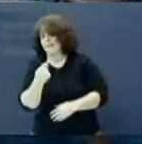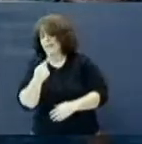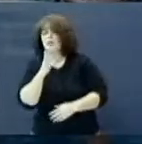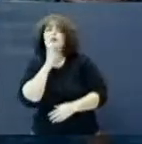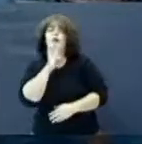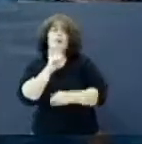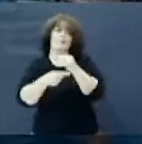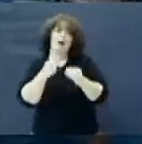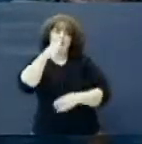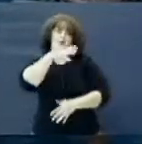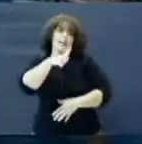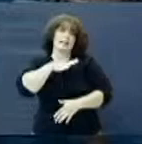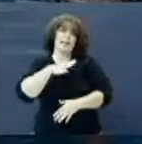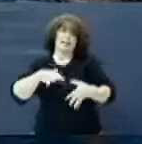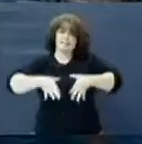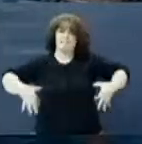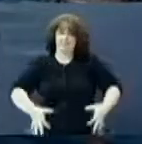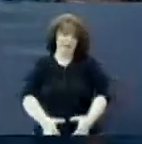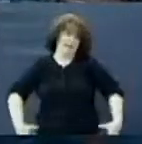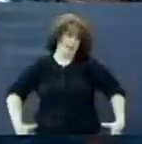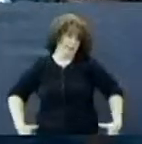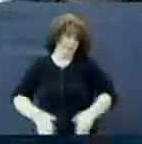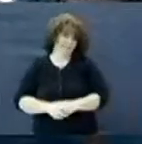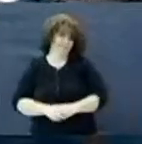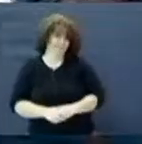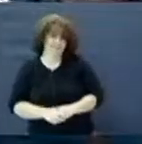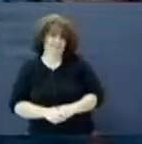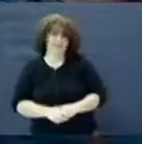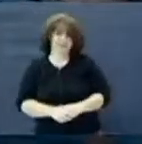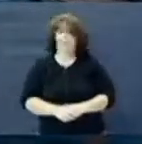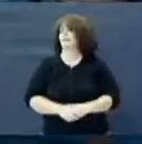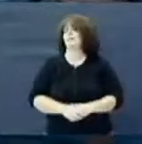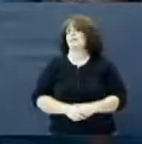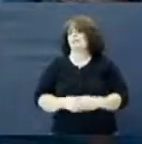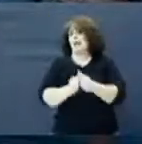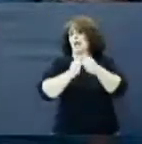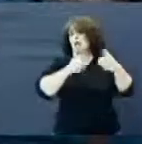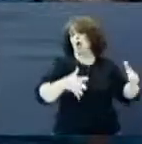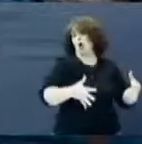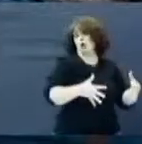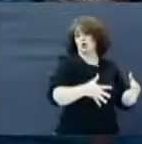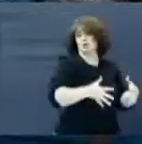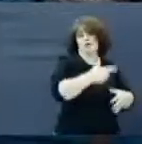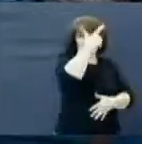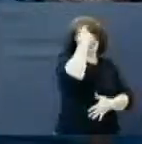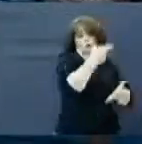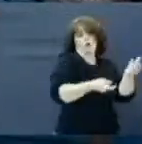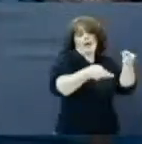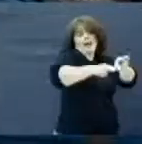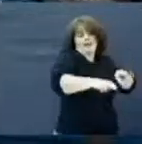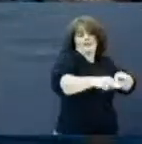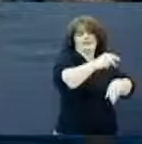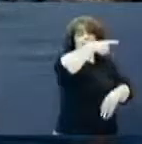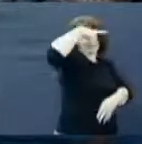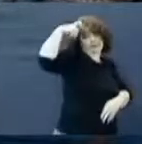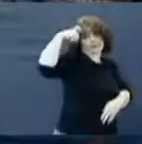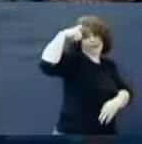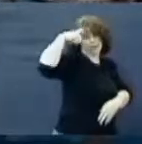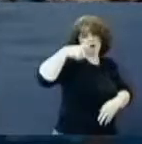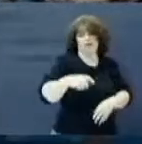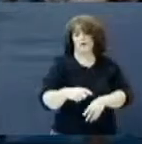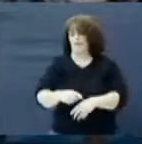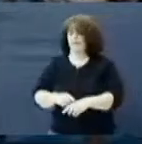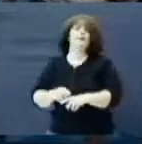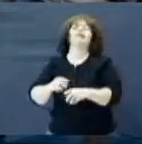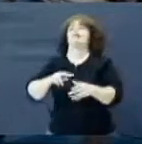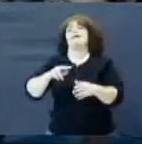But they get lost in the summer in their activity, and then they get saved. Saved to lost, saved to lost. By the way, I